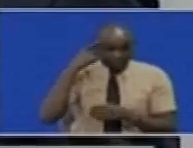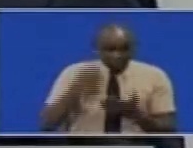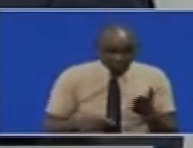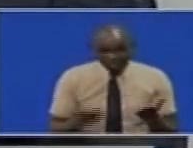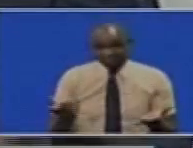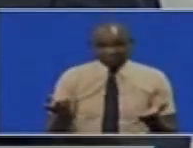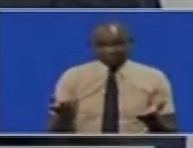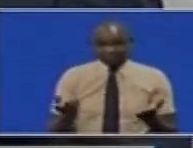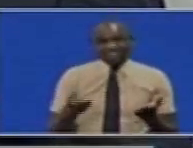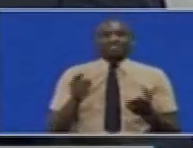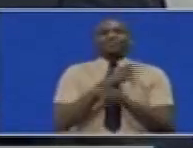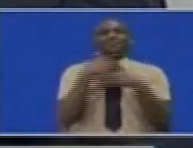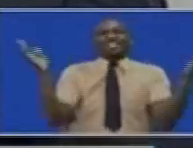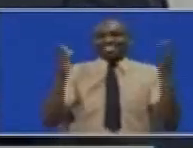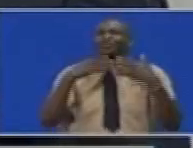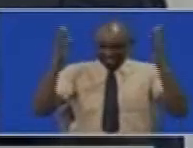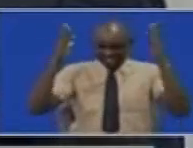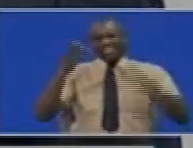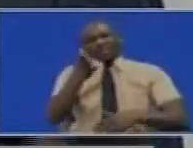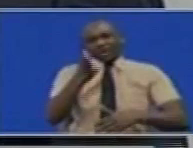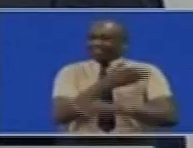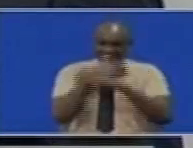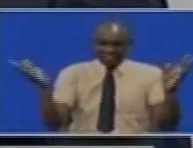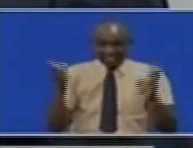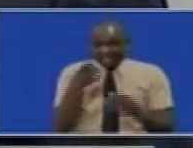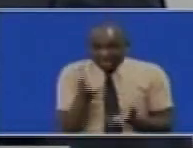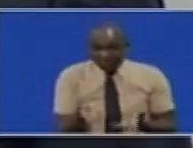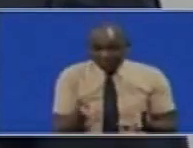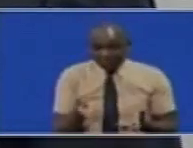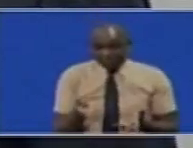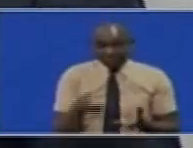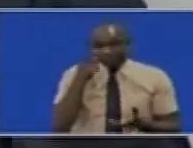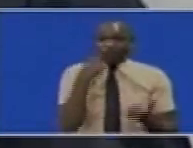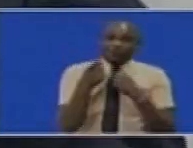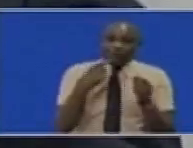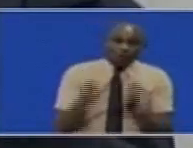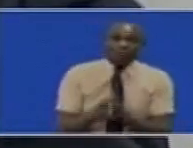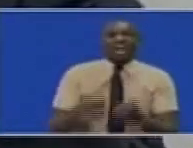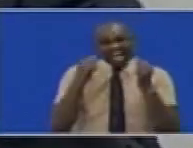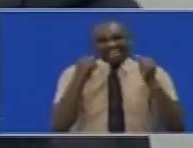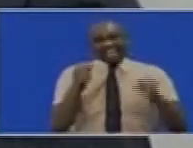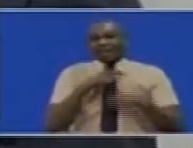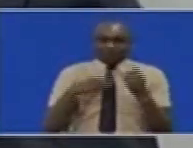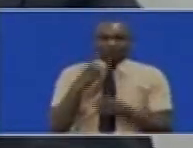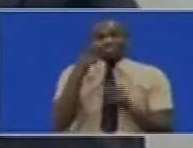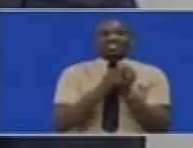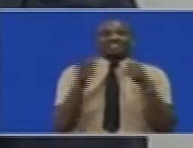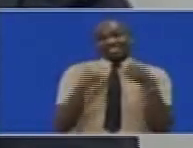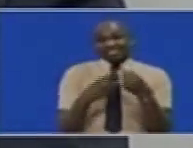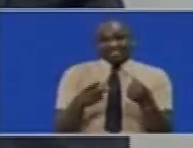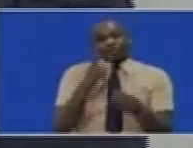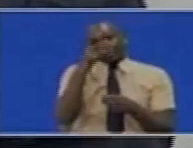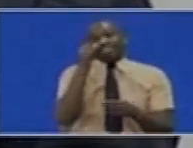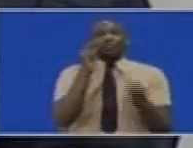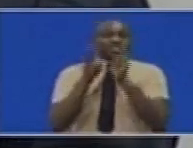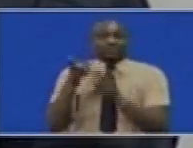as a done deal. They were looking at it as a fait accompli and talking, in fact, of 2022. They